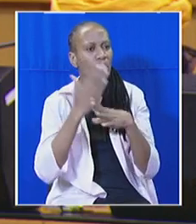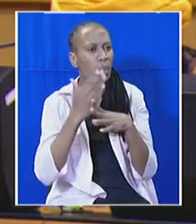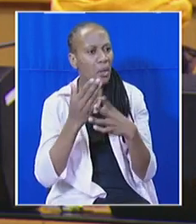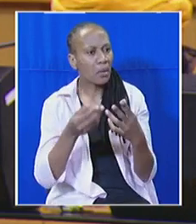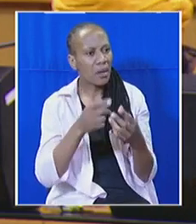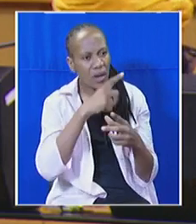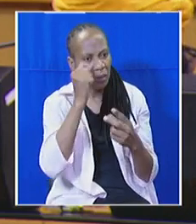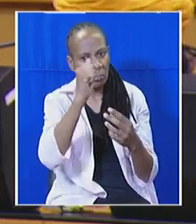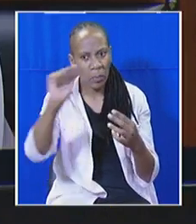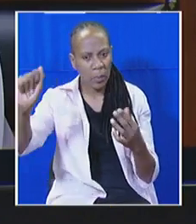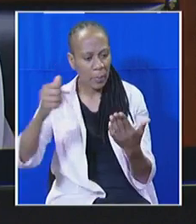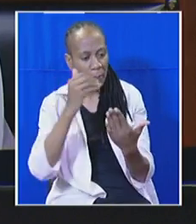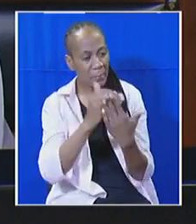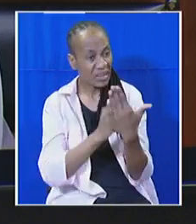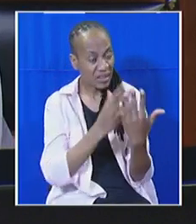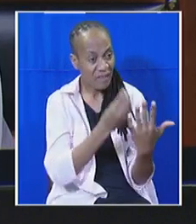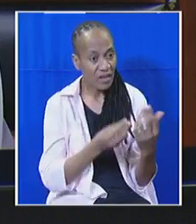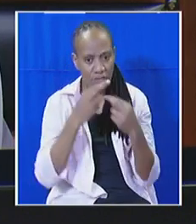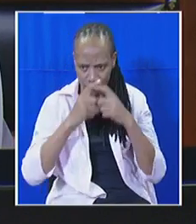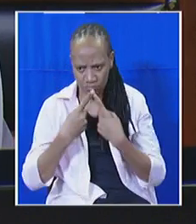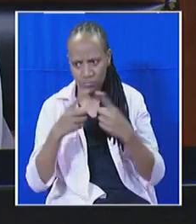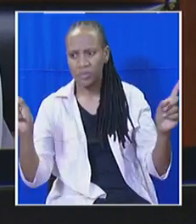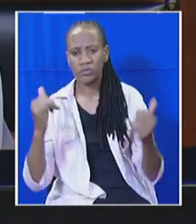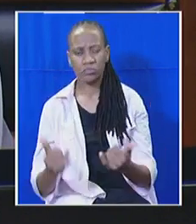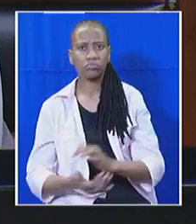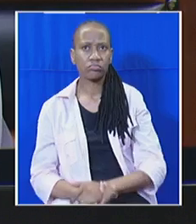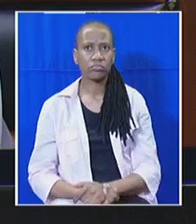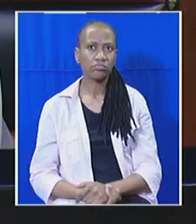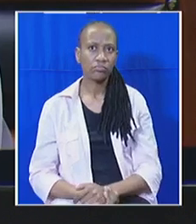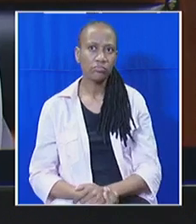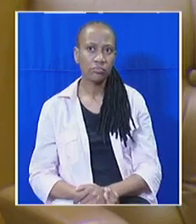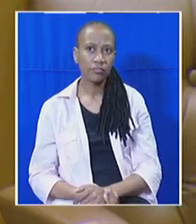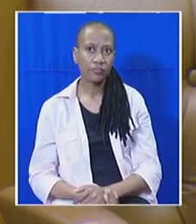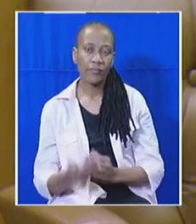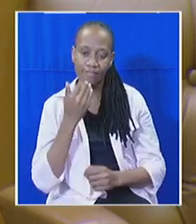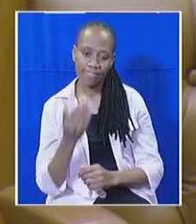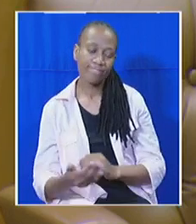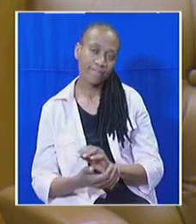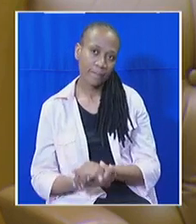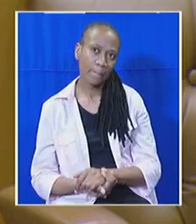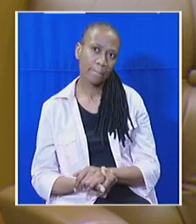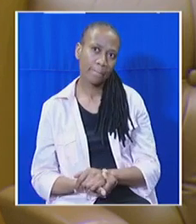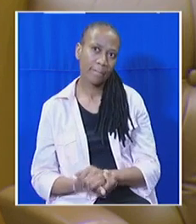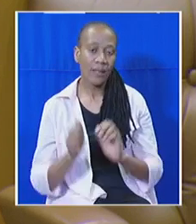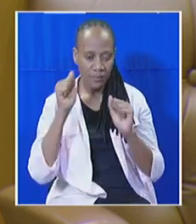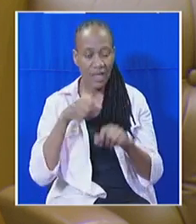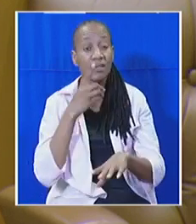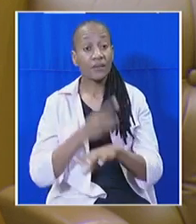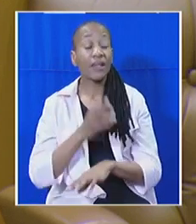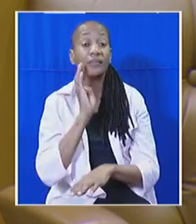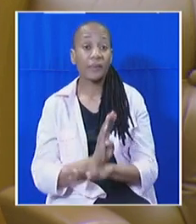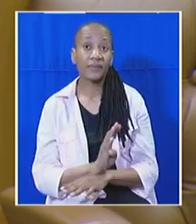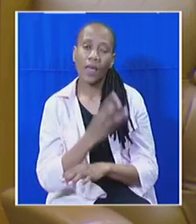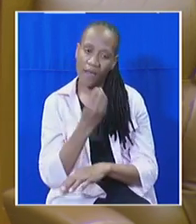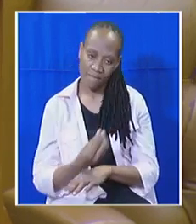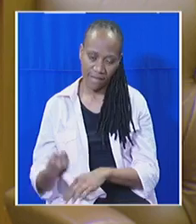possible. Thanks. Thank you, Honorable Member, for that question. We do have a database of these